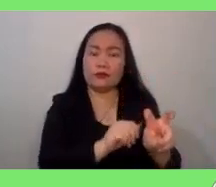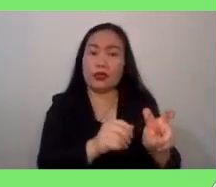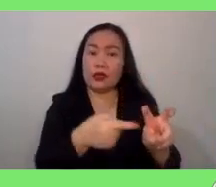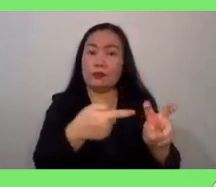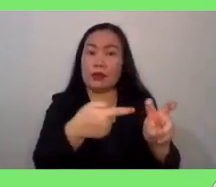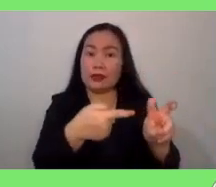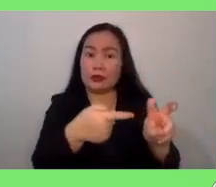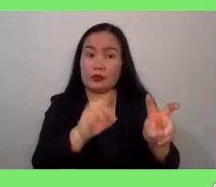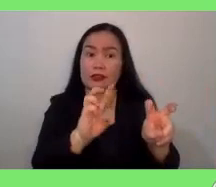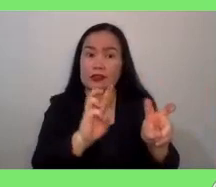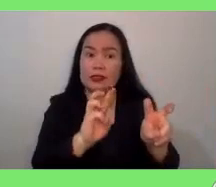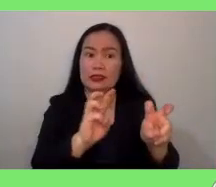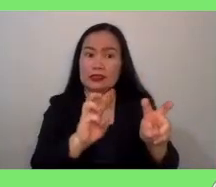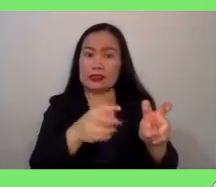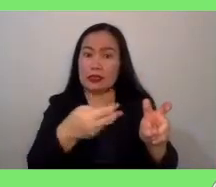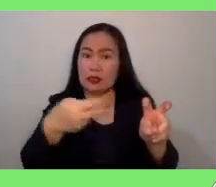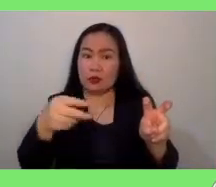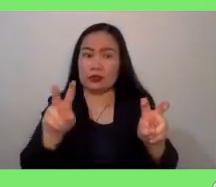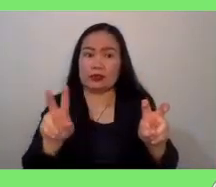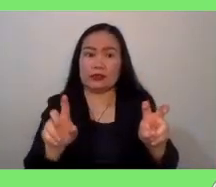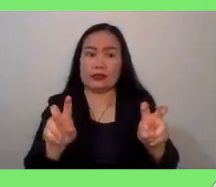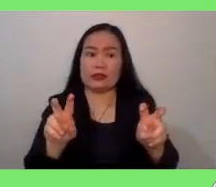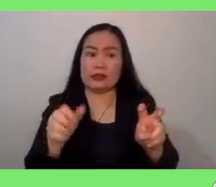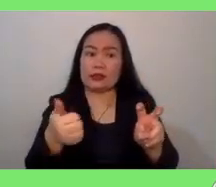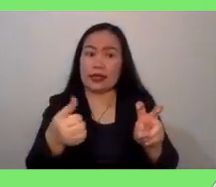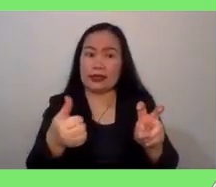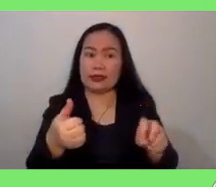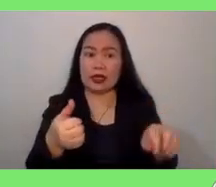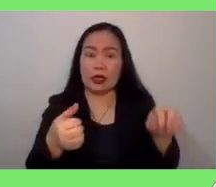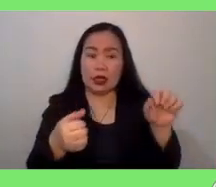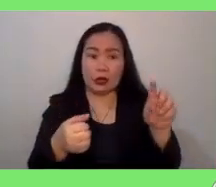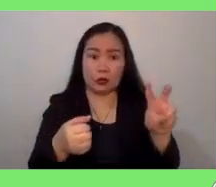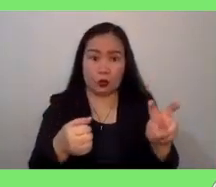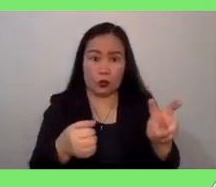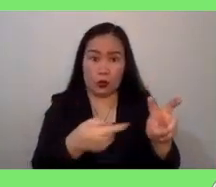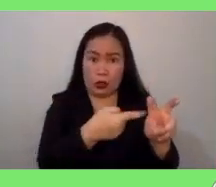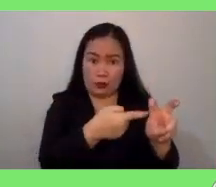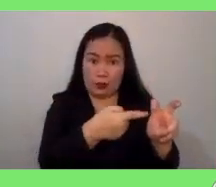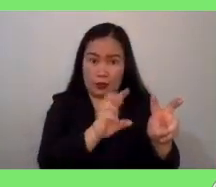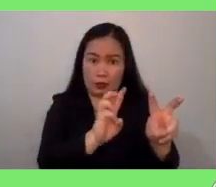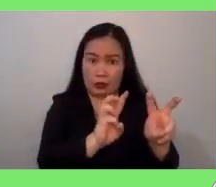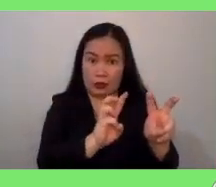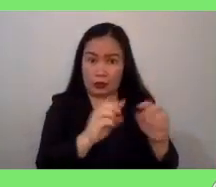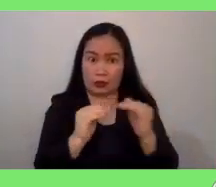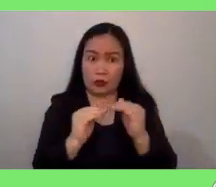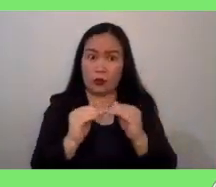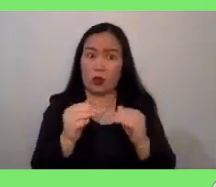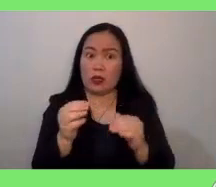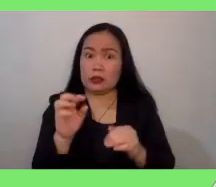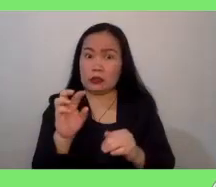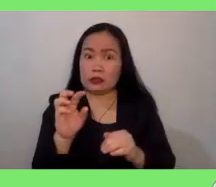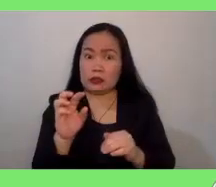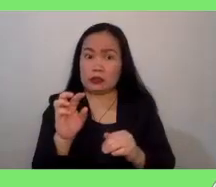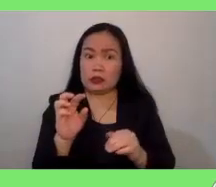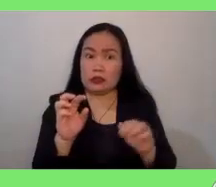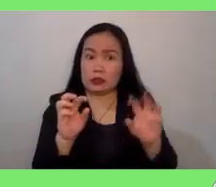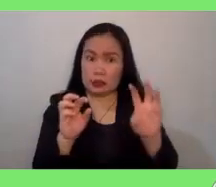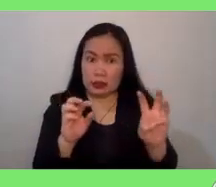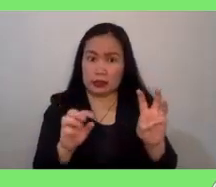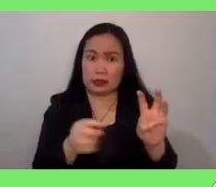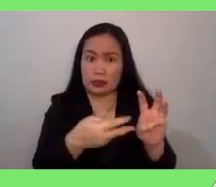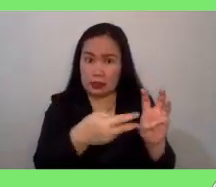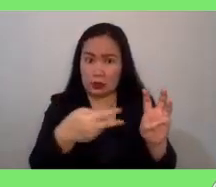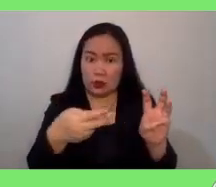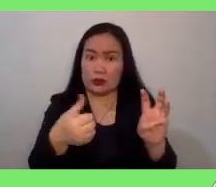12 minus 6, okay, equals 10. Now, 12 minus 6, so this is 6. So, as you can see, I have